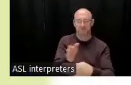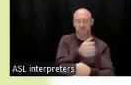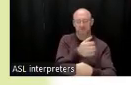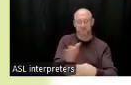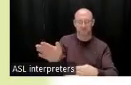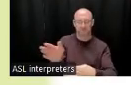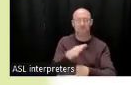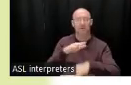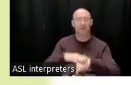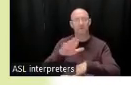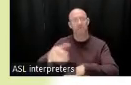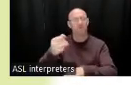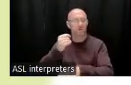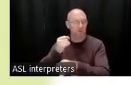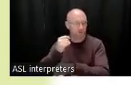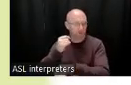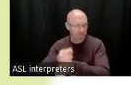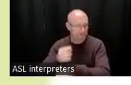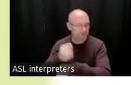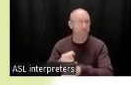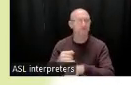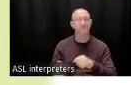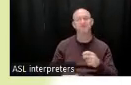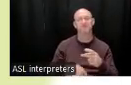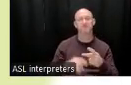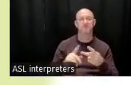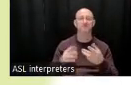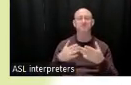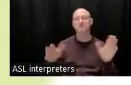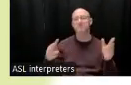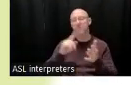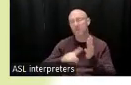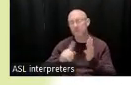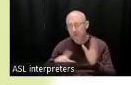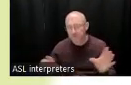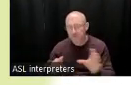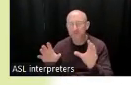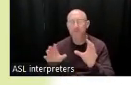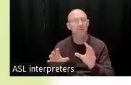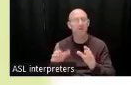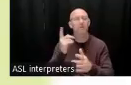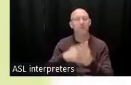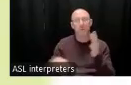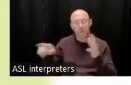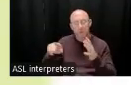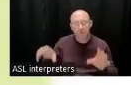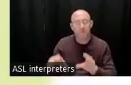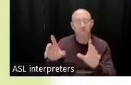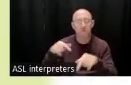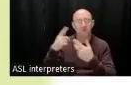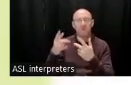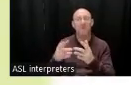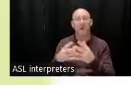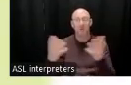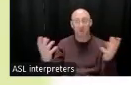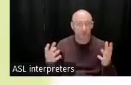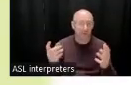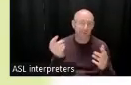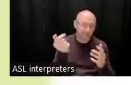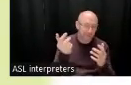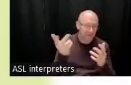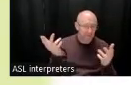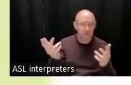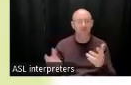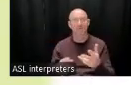exists at your institution, the overall research activity, what's actually being done there and at what scale and what volume.